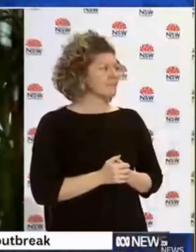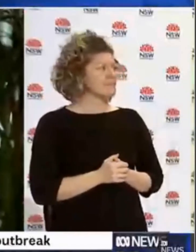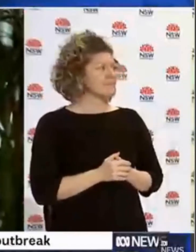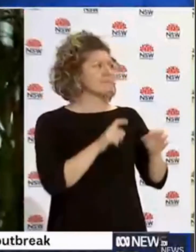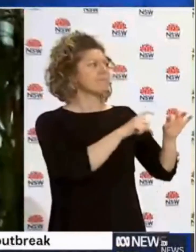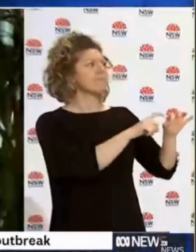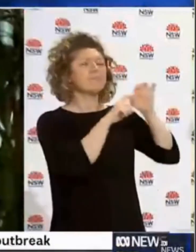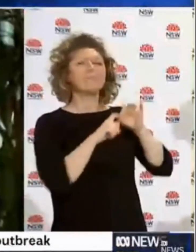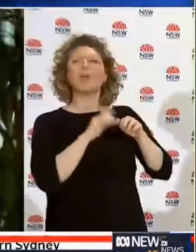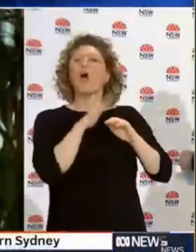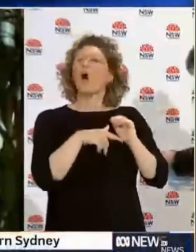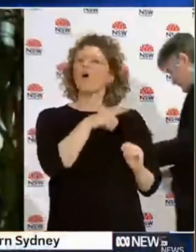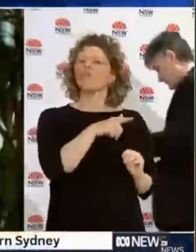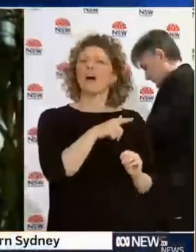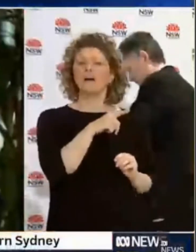hospitals